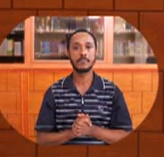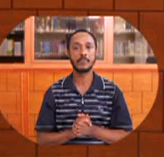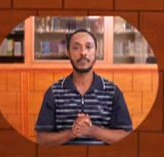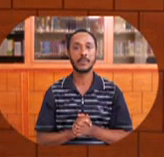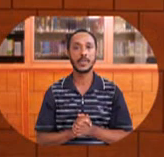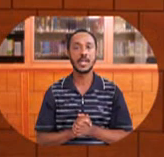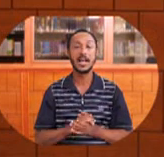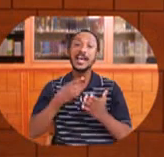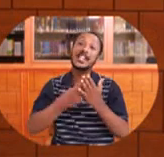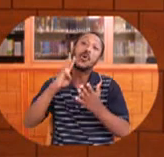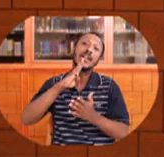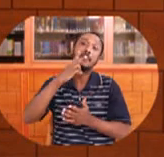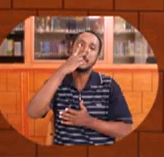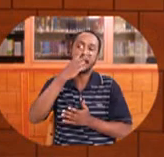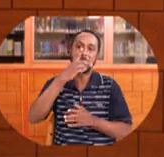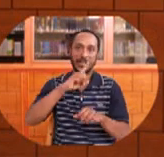Hardness of water.